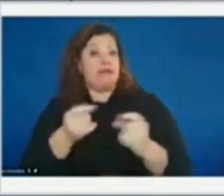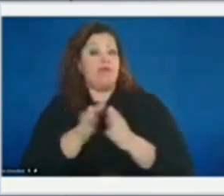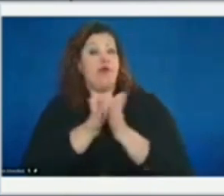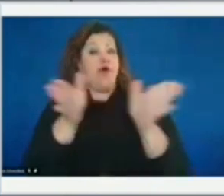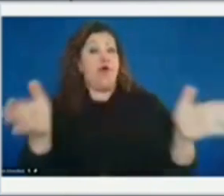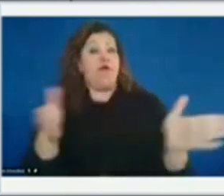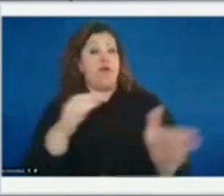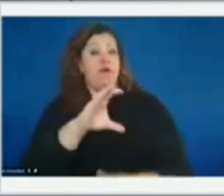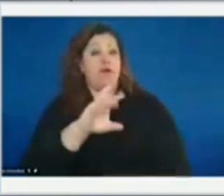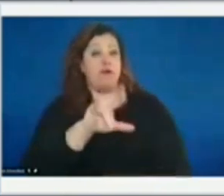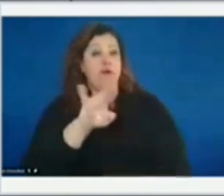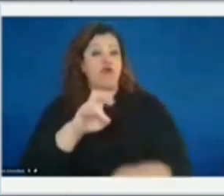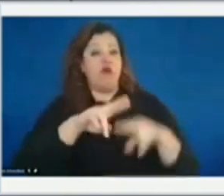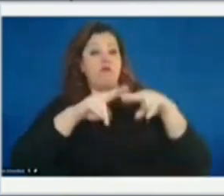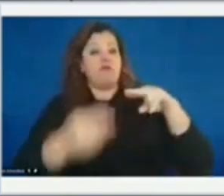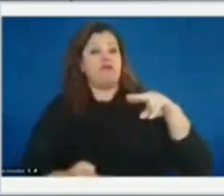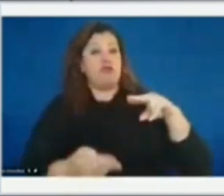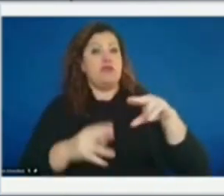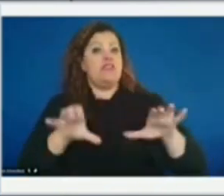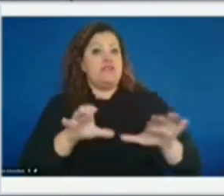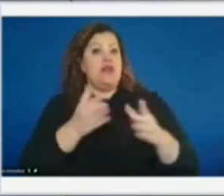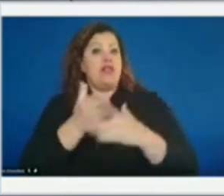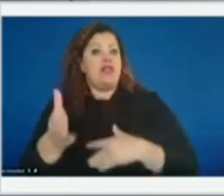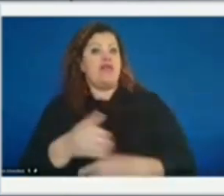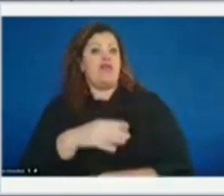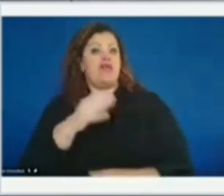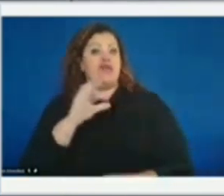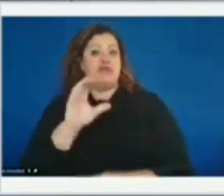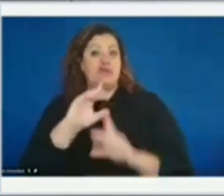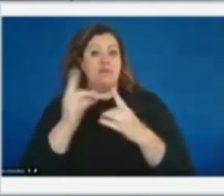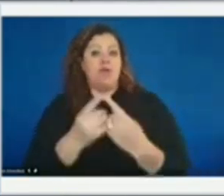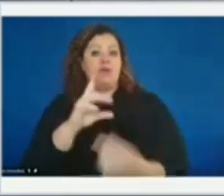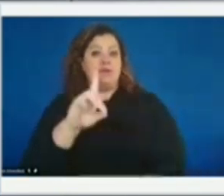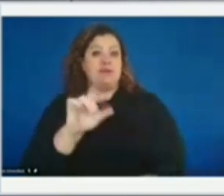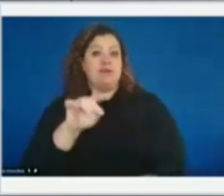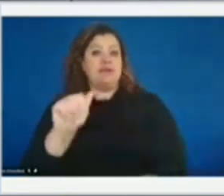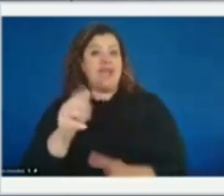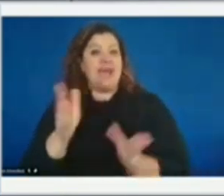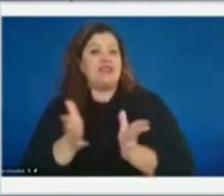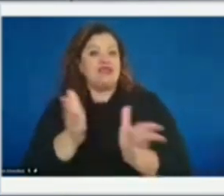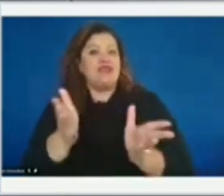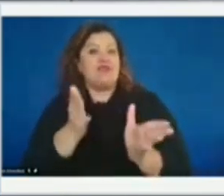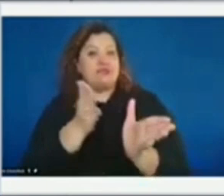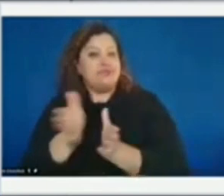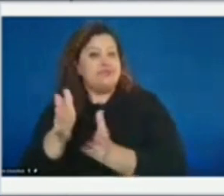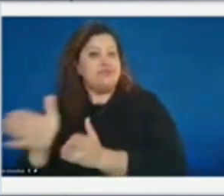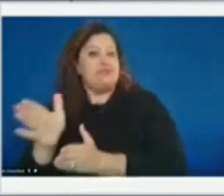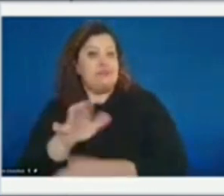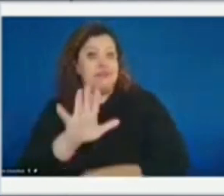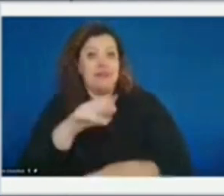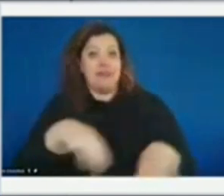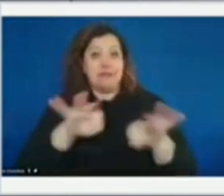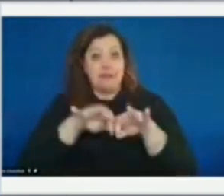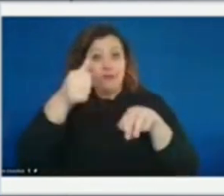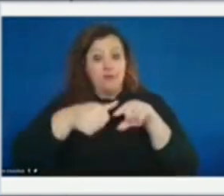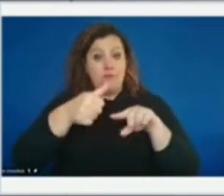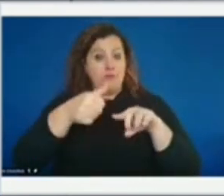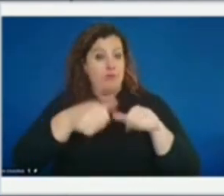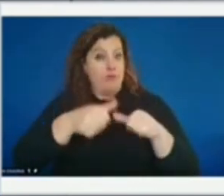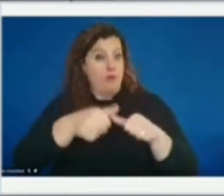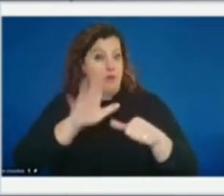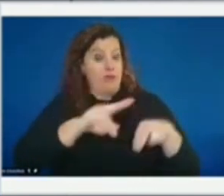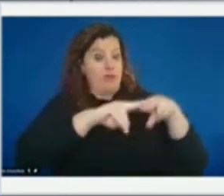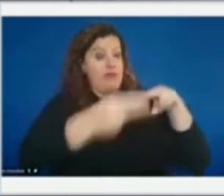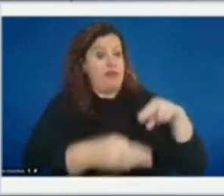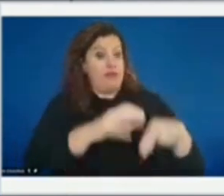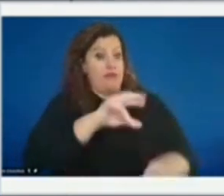reduction achieved through the department's data-driven strategies. It's important to remember the decrease in crime with significant